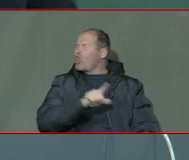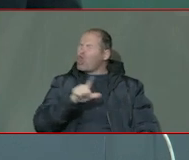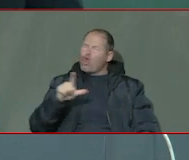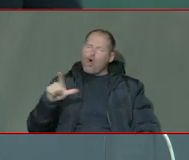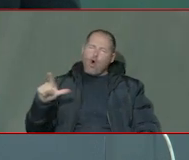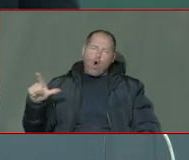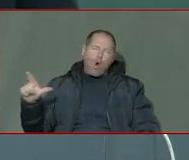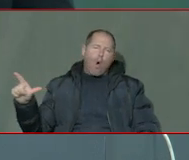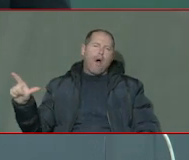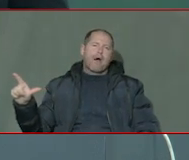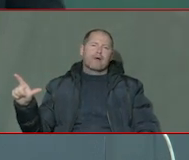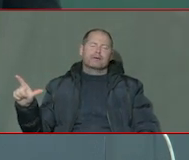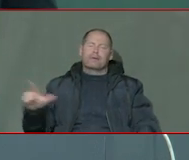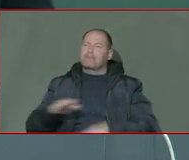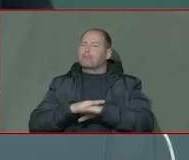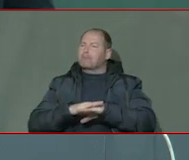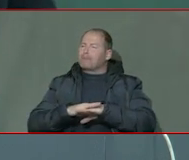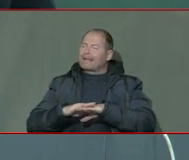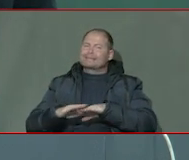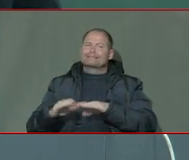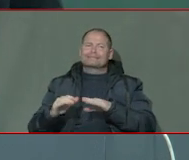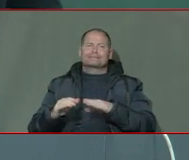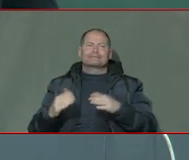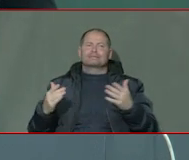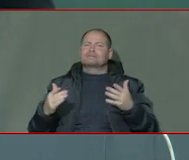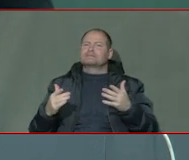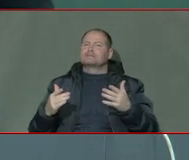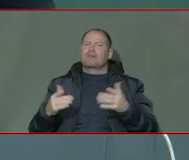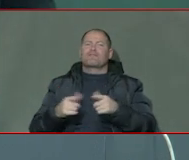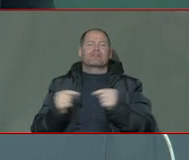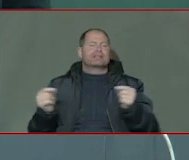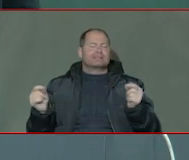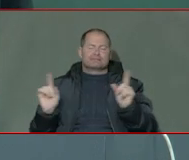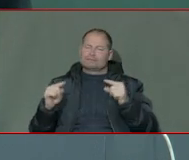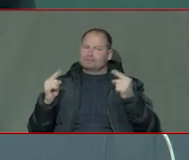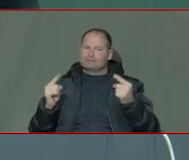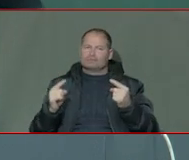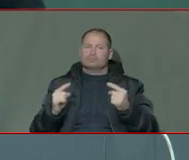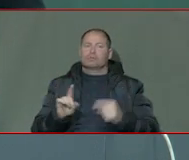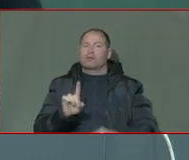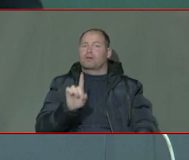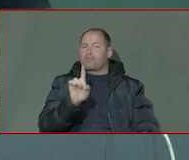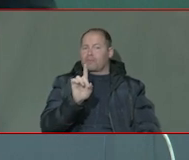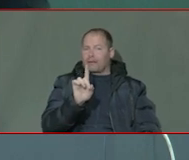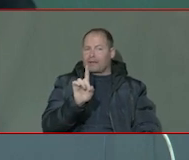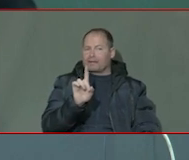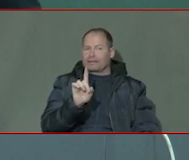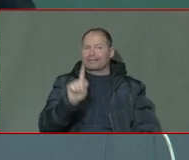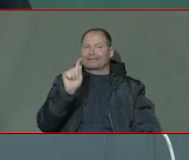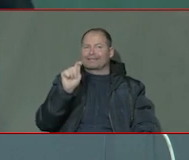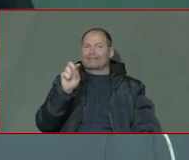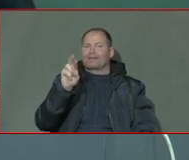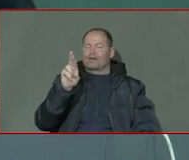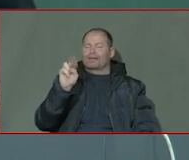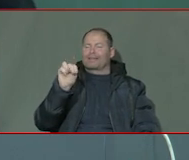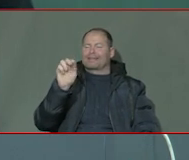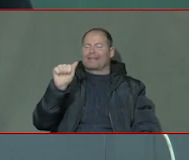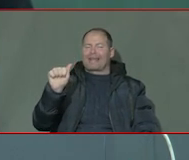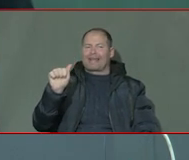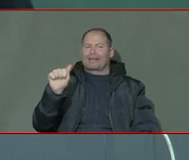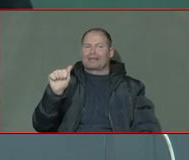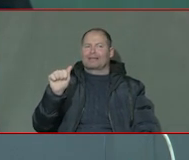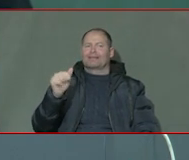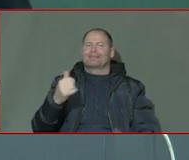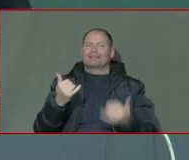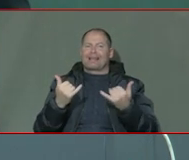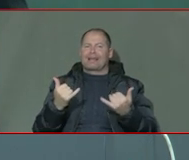nitrogenous bases or unlimited what? Codons. Whereas tRNA, it's like a